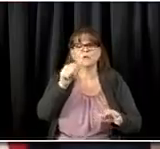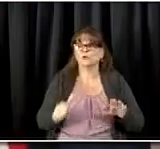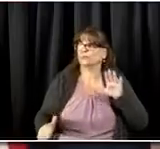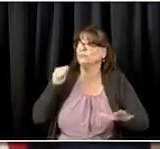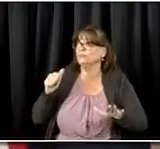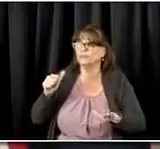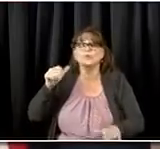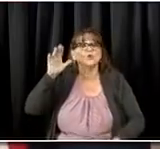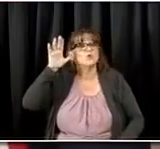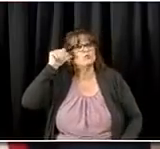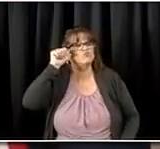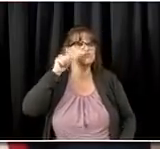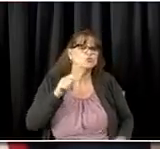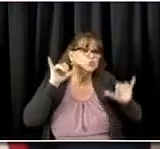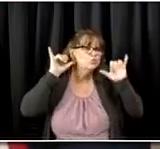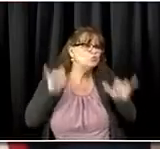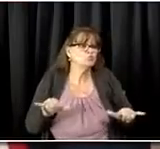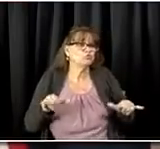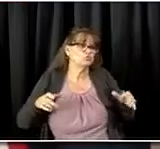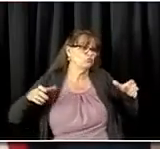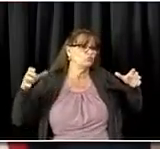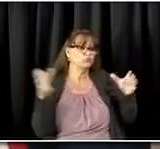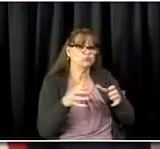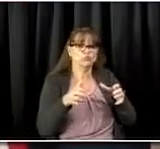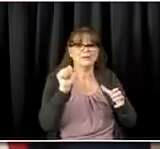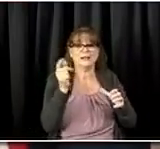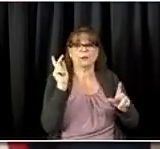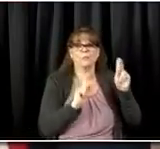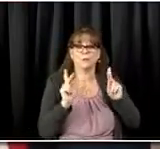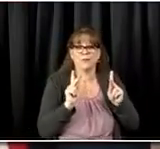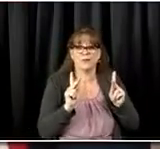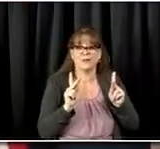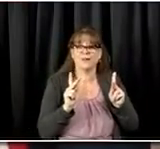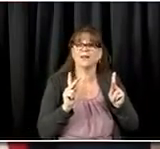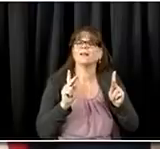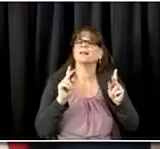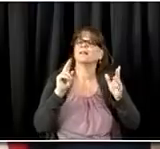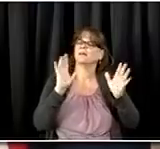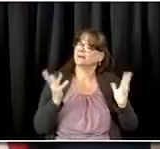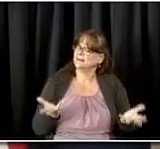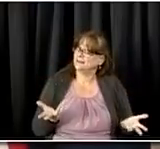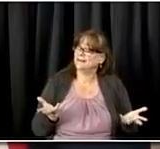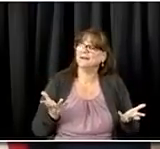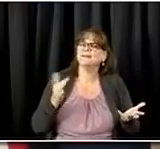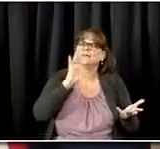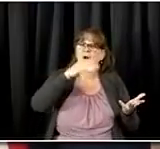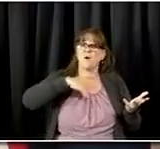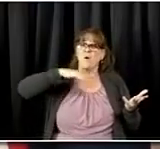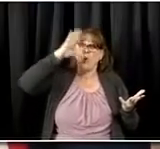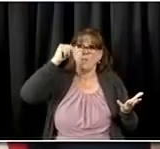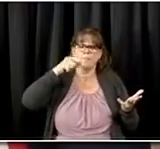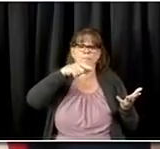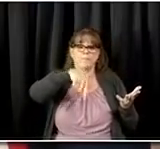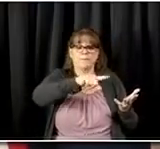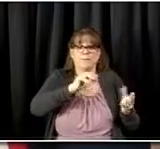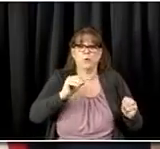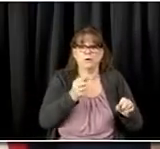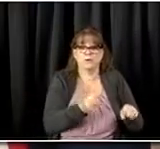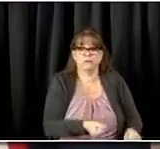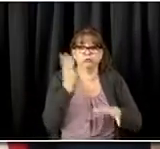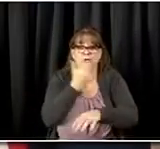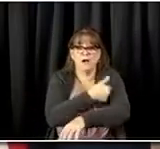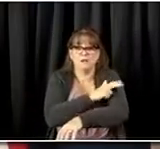4 out of 5 times, you won't have a price to pay, but 1 out of 5 times you very likely will. Those